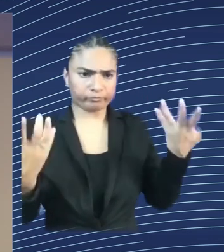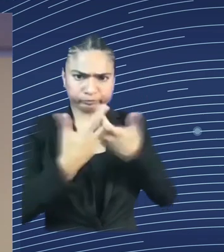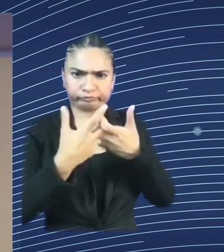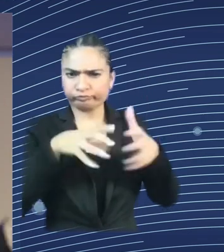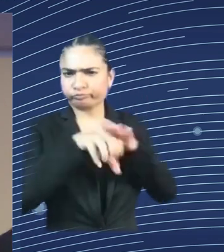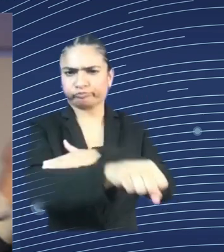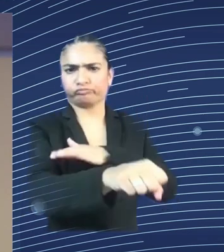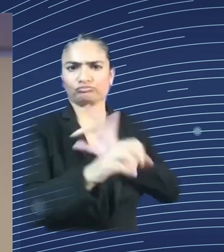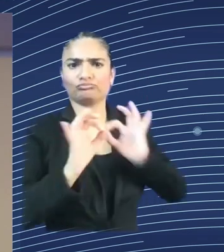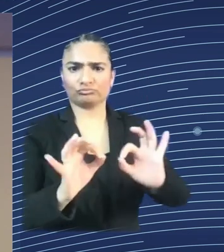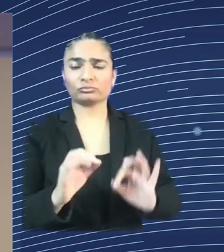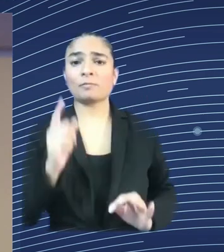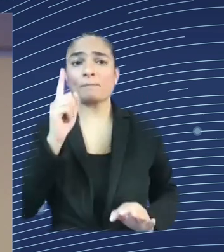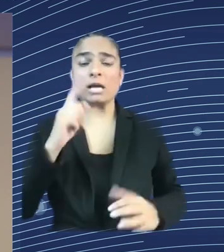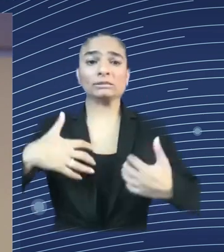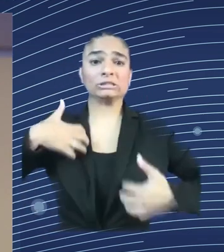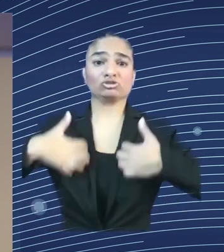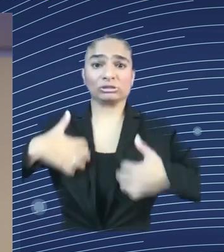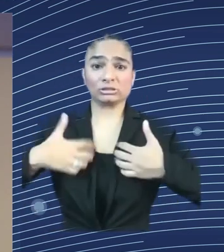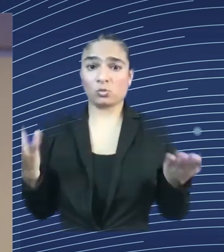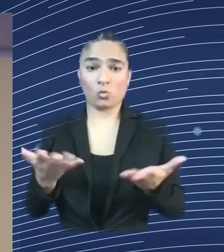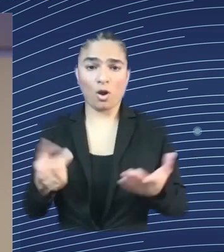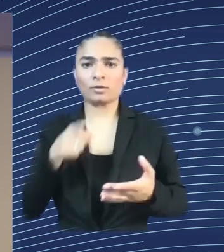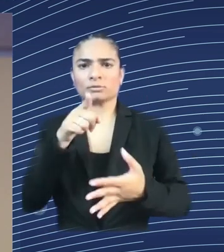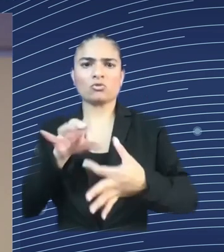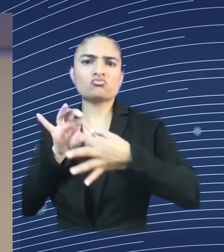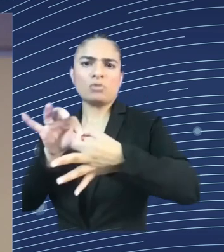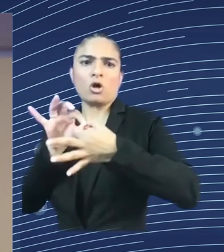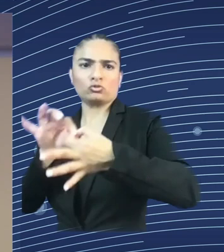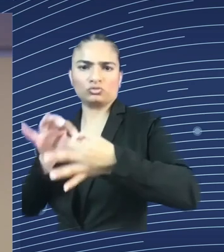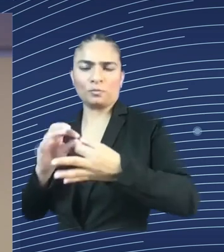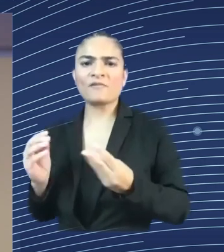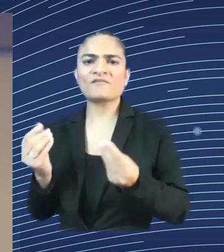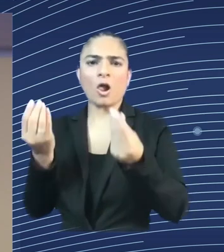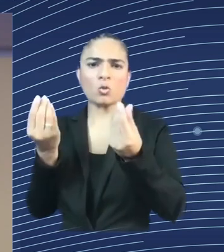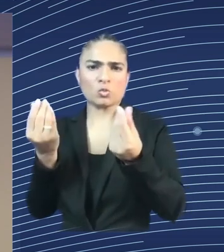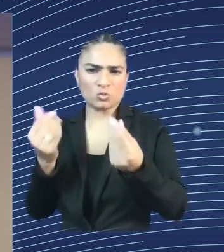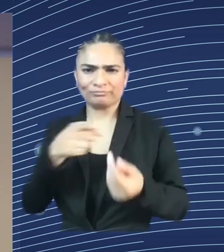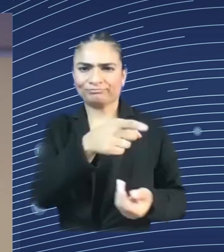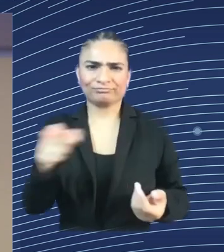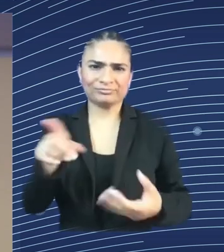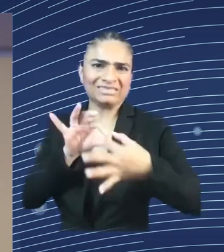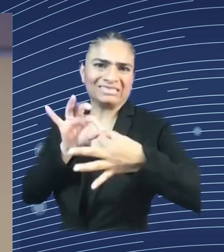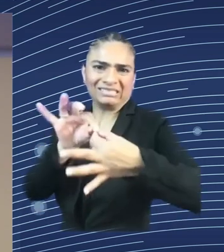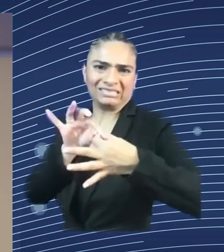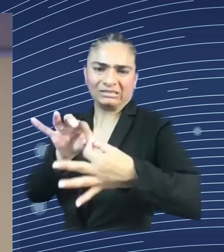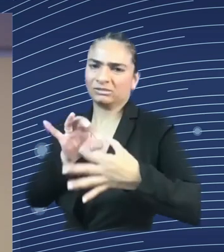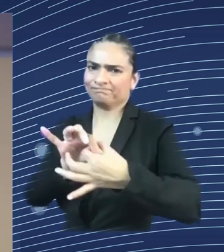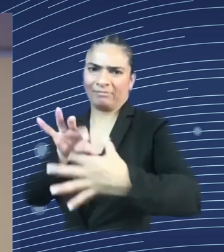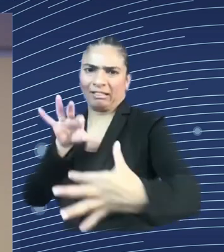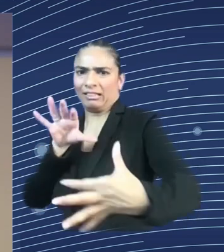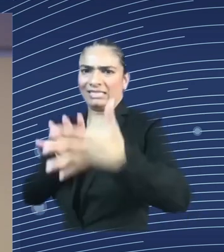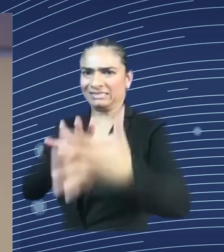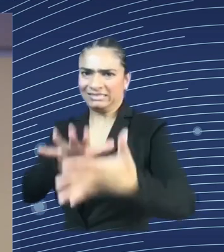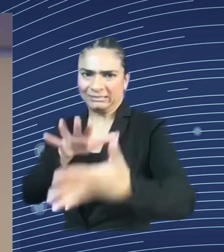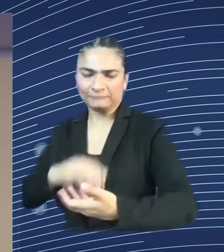the citizens, like my colleague says, the citizens, the employers, the advantages by using those